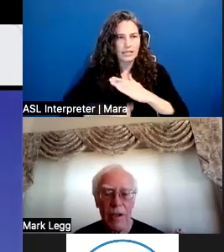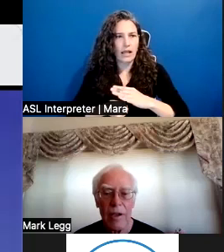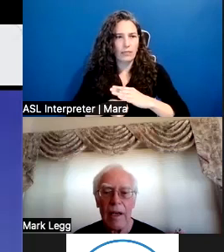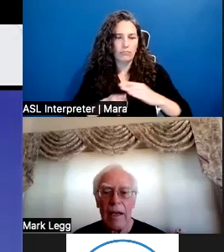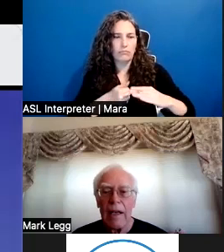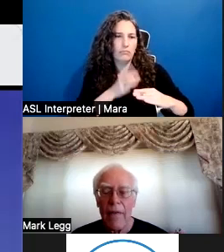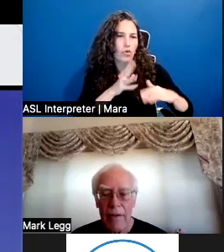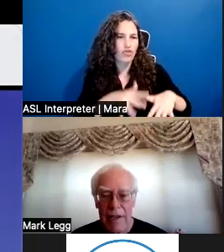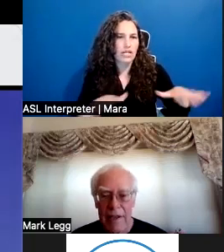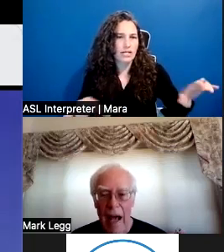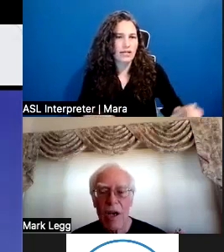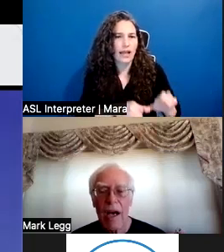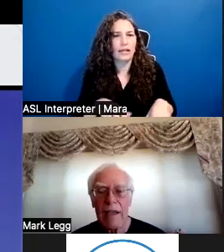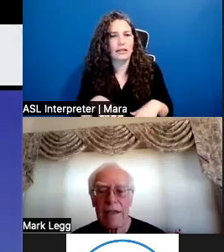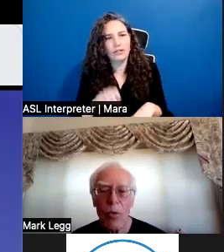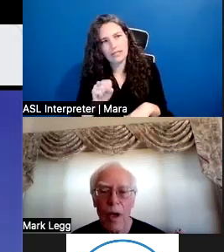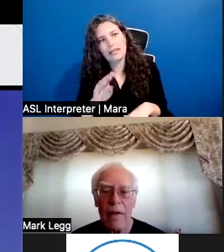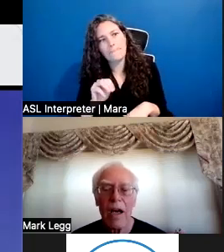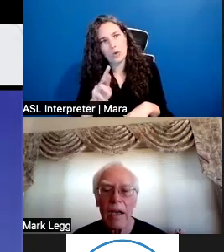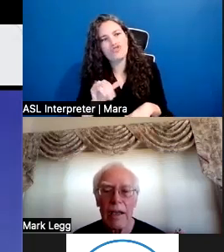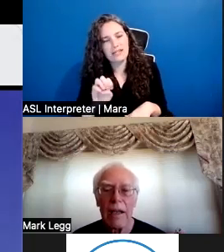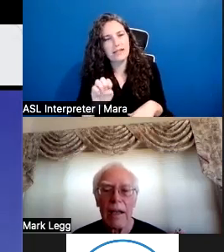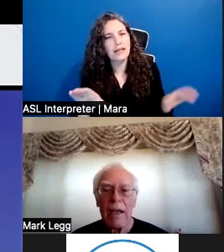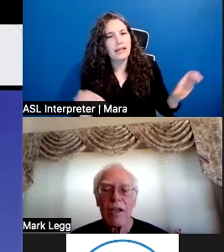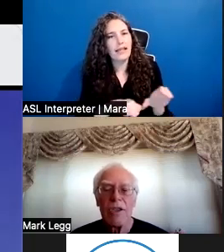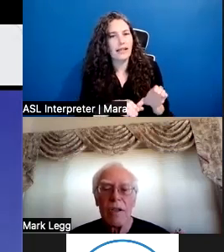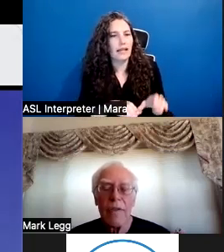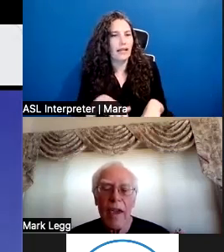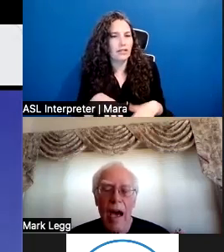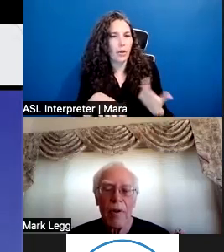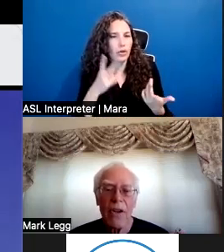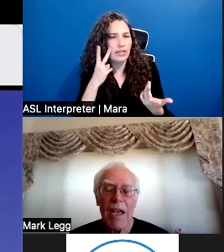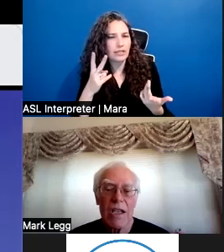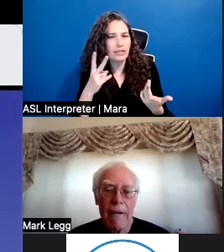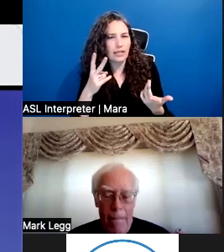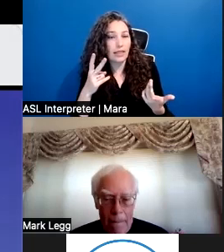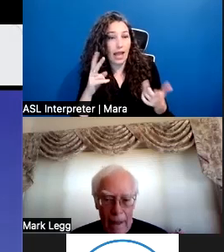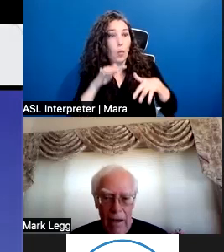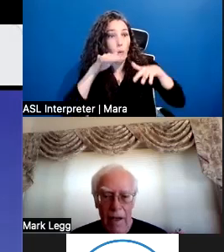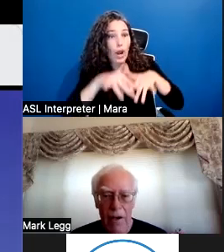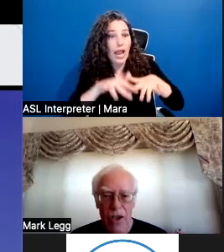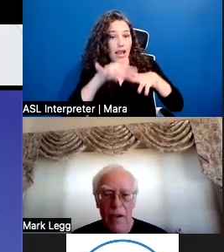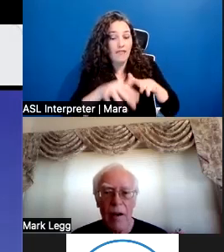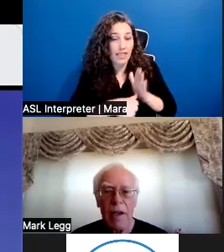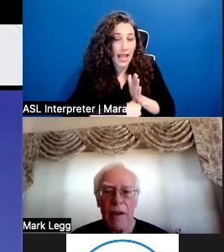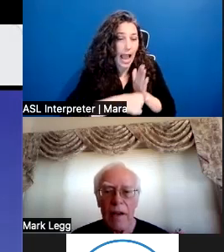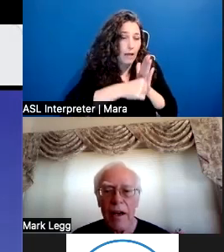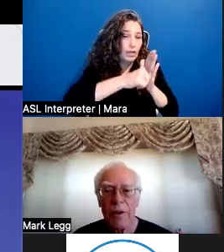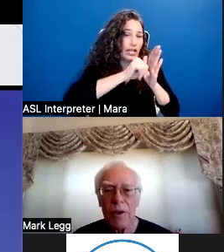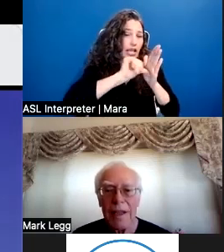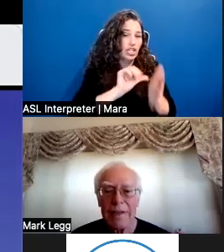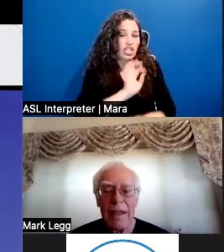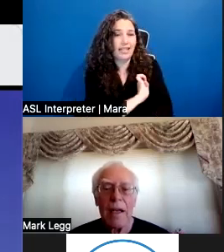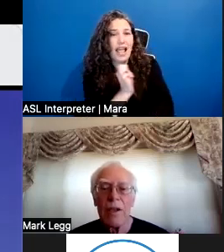landslide material. And then the snapshot is the wave coming in. You can see you get the amplification of the energy there in the